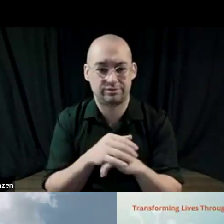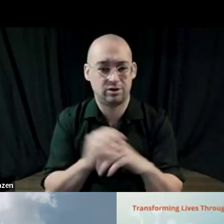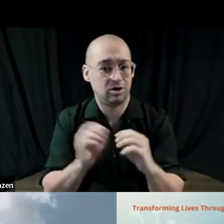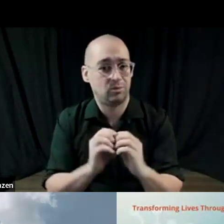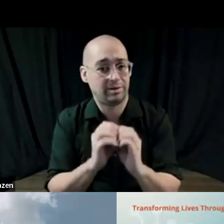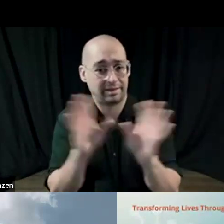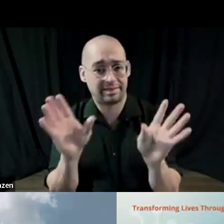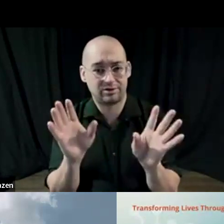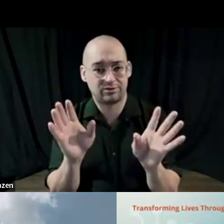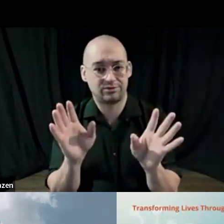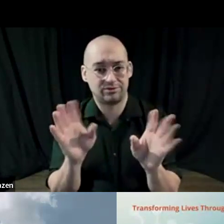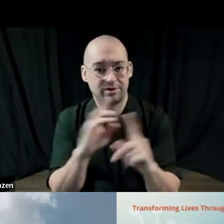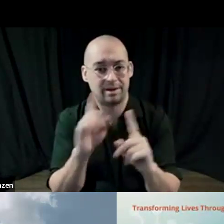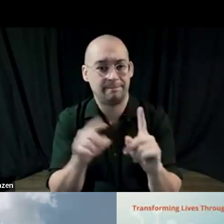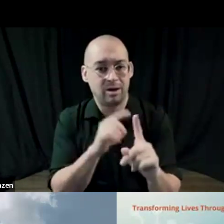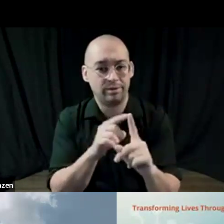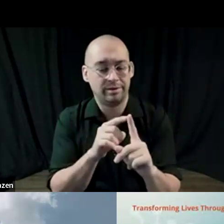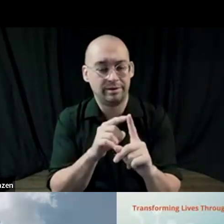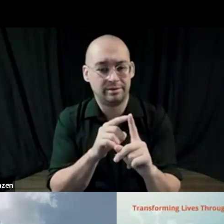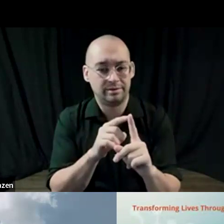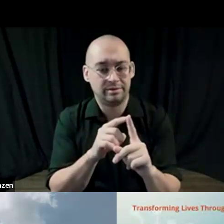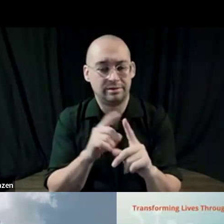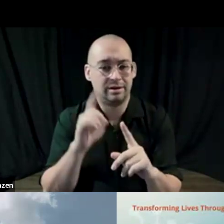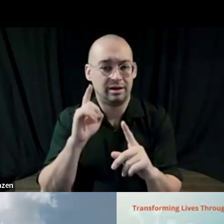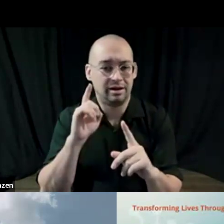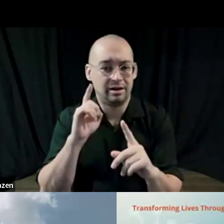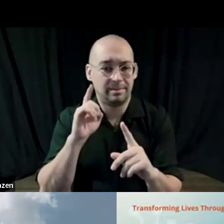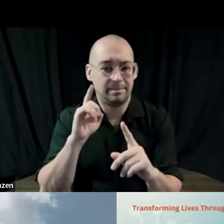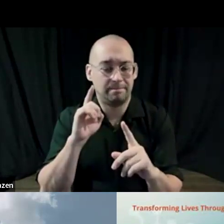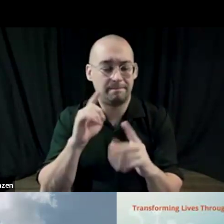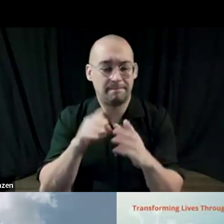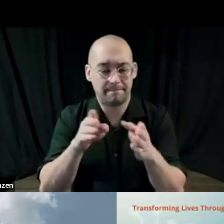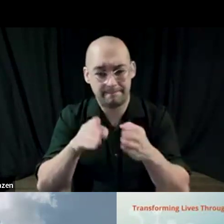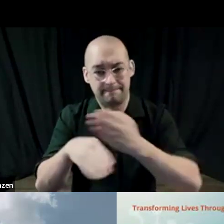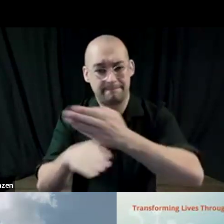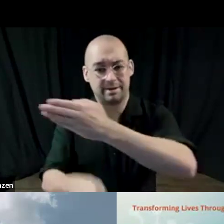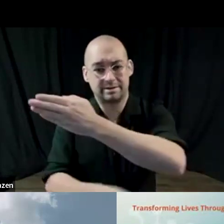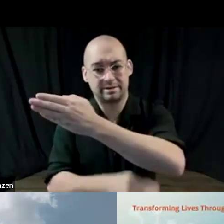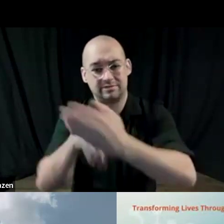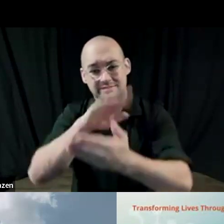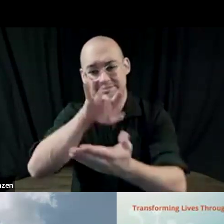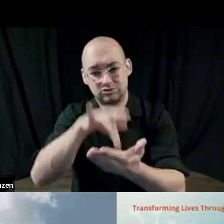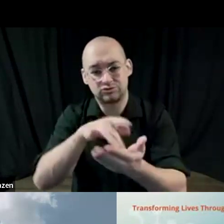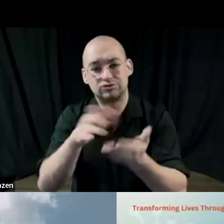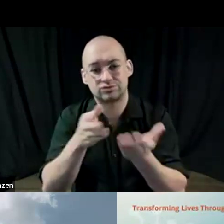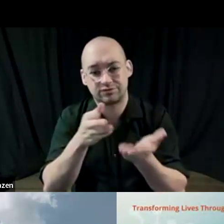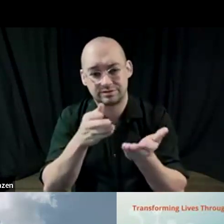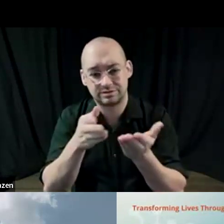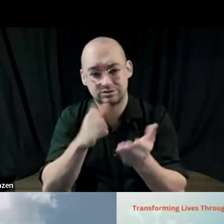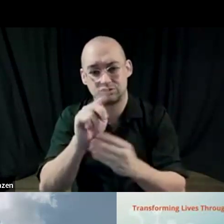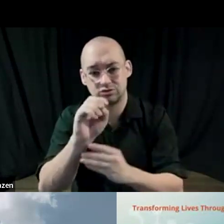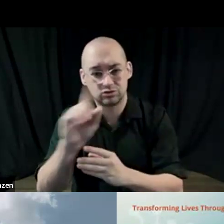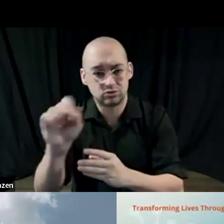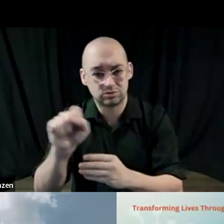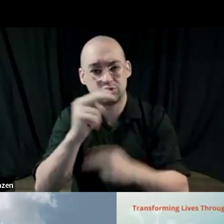the buckets, that there would be a bucket of centralized services or tools and resources that could be